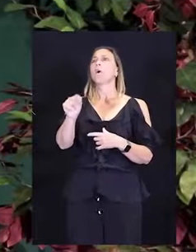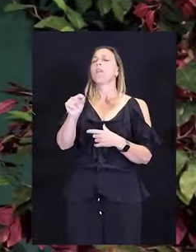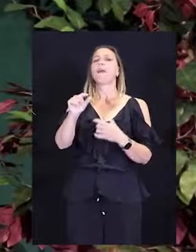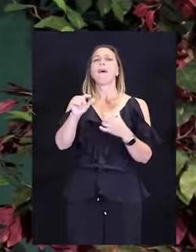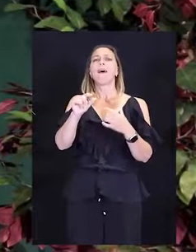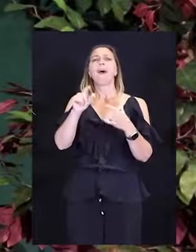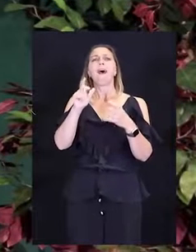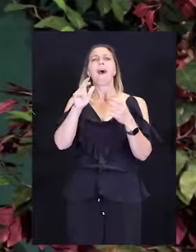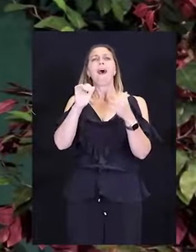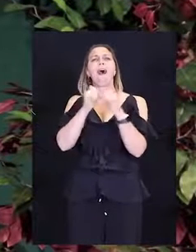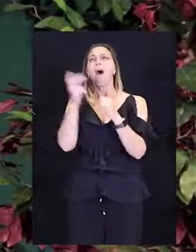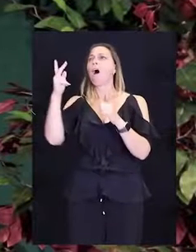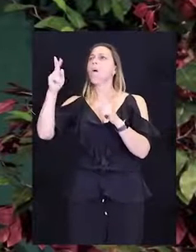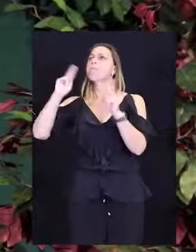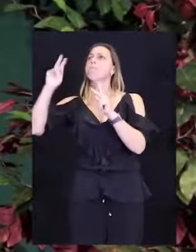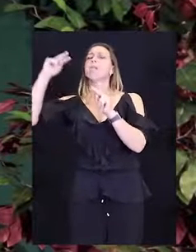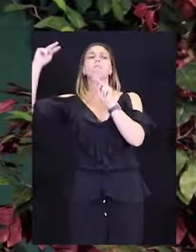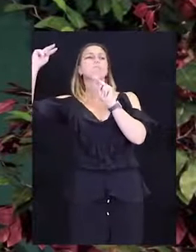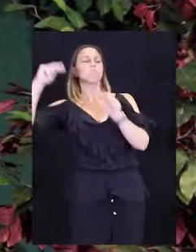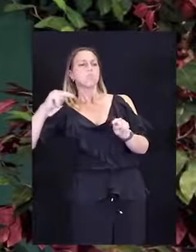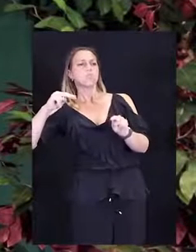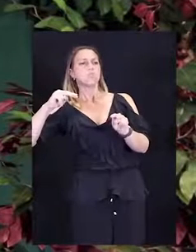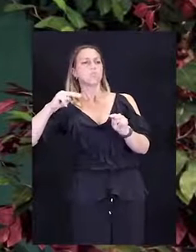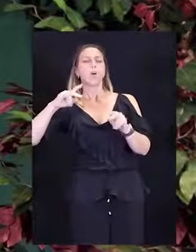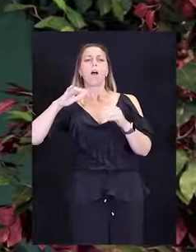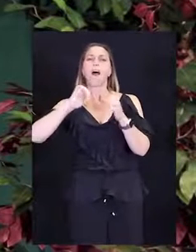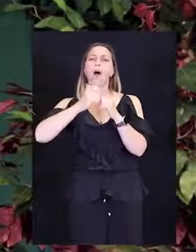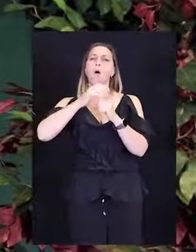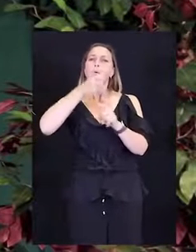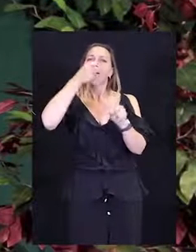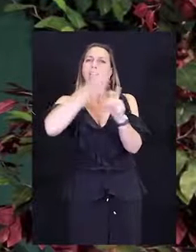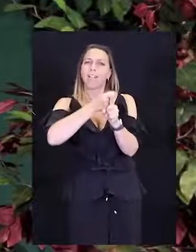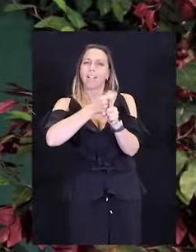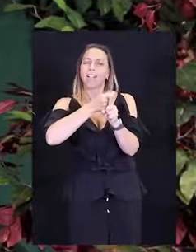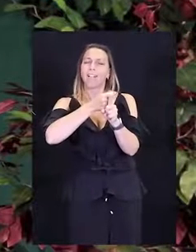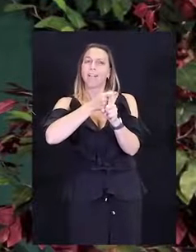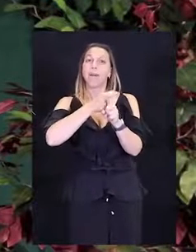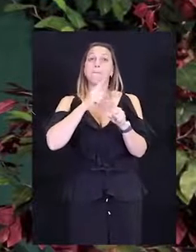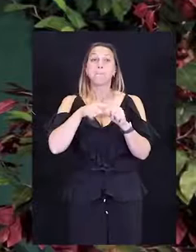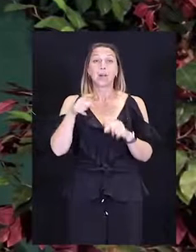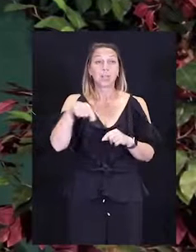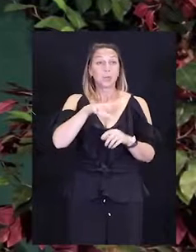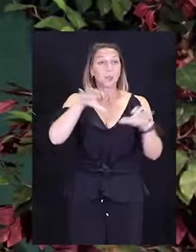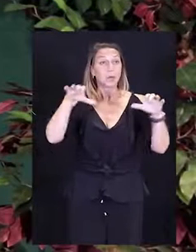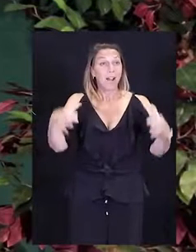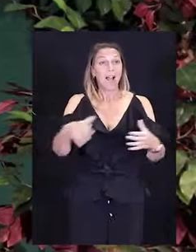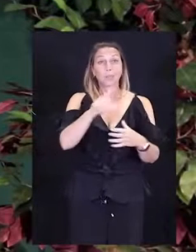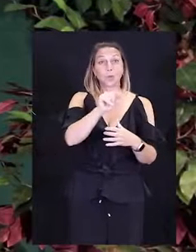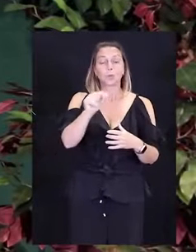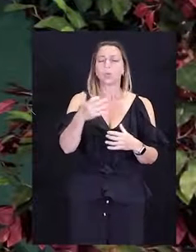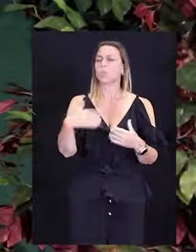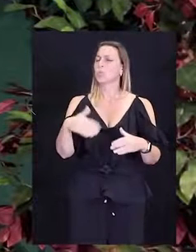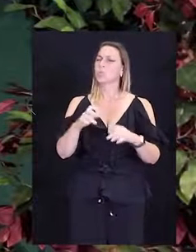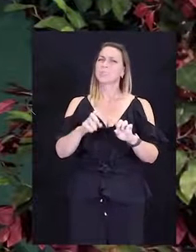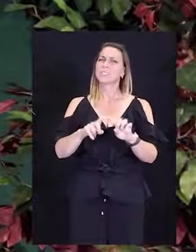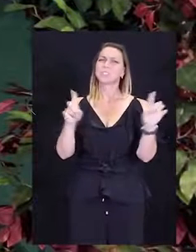to conceptualize what a class's legacy will be when you're in the moment. However, the class of 2020 is different. The legacy that you live